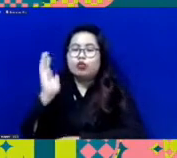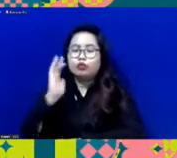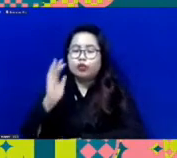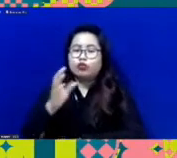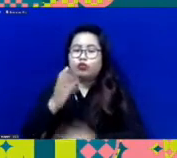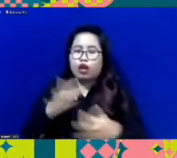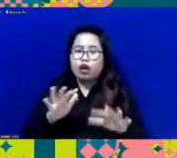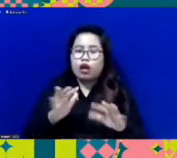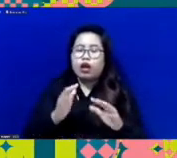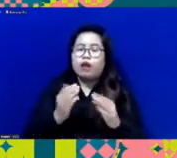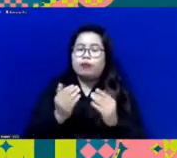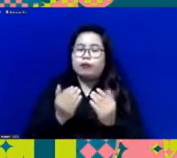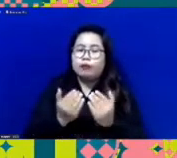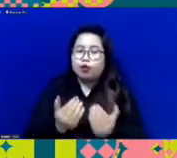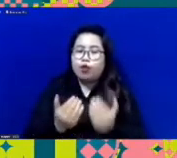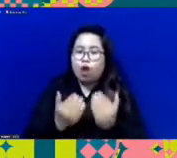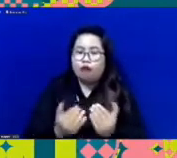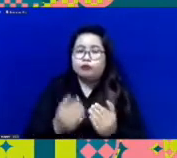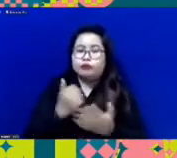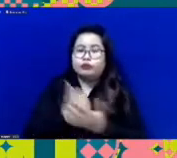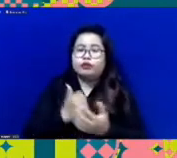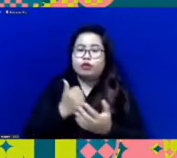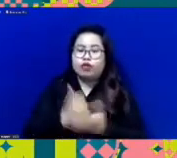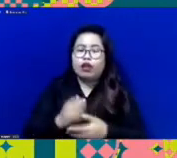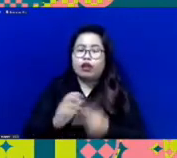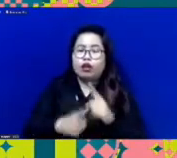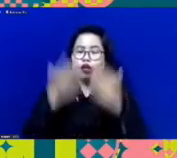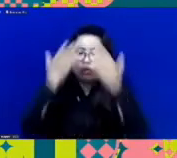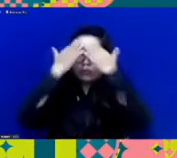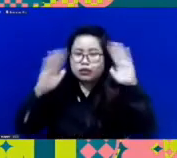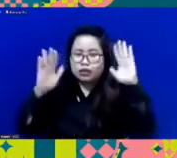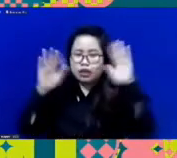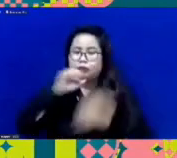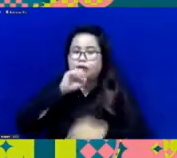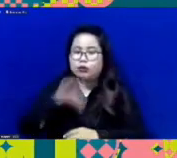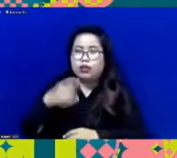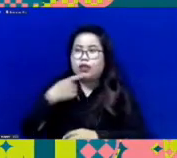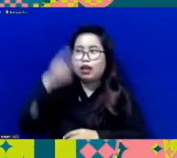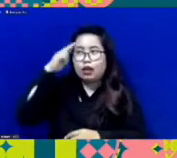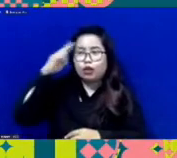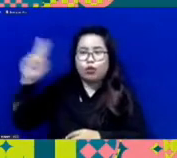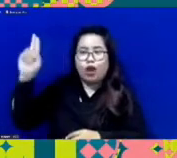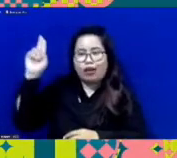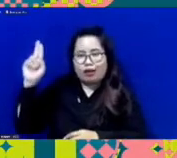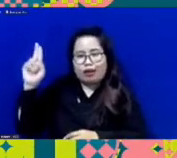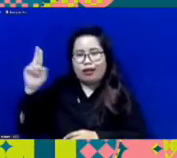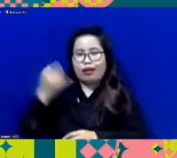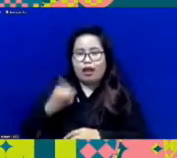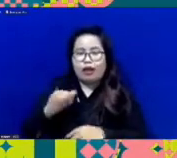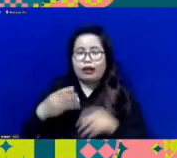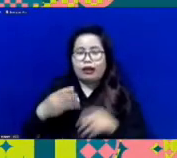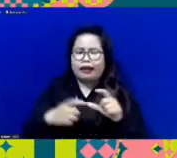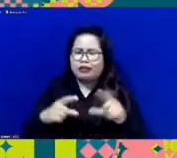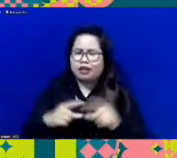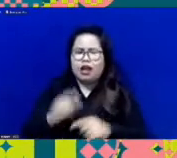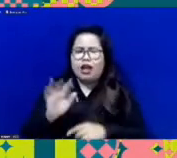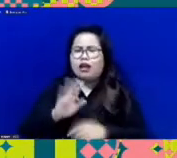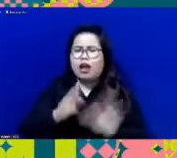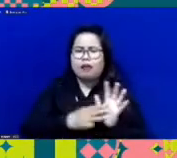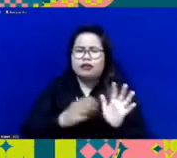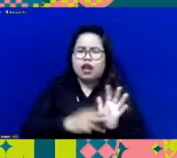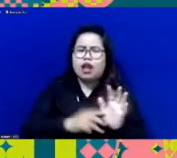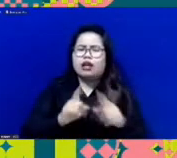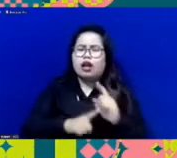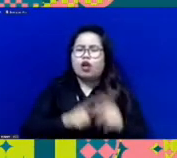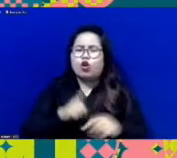matter whether there's a Hindu blessing, or whether it's a Muslim prayer, or whether it's a Sikh prayer, or whether it's a Christian prayer. You're all praying to this one